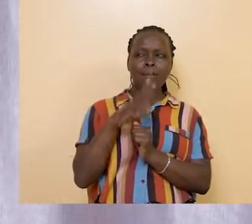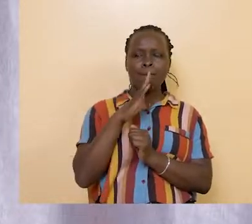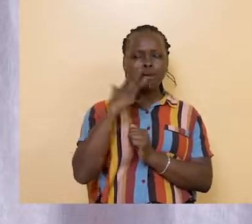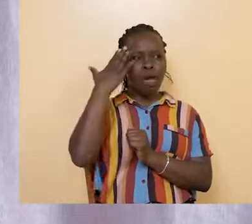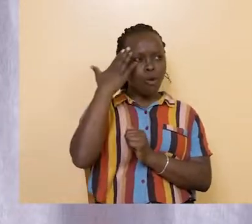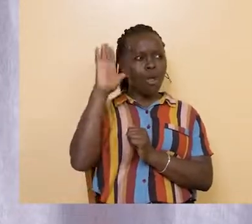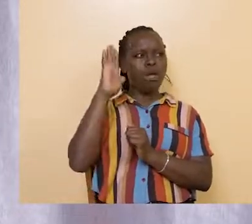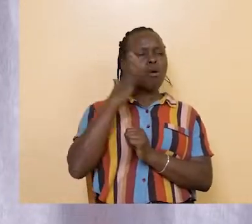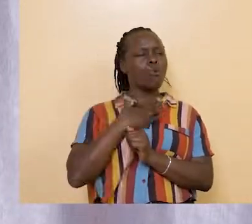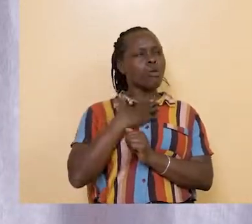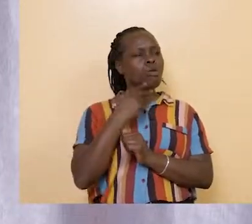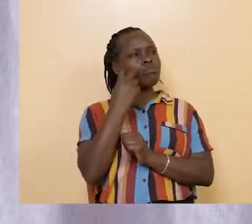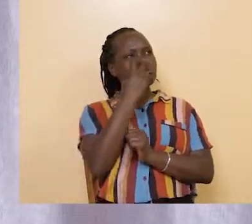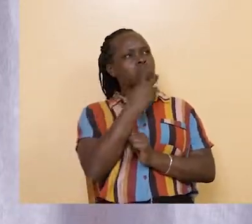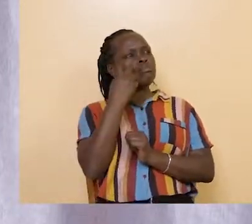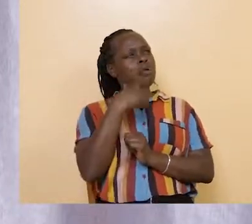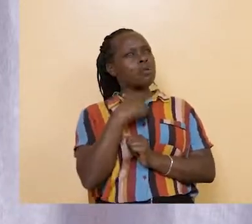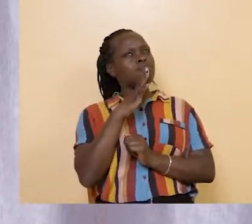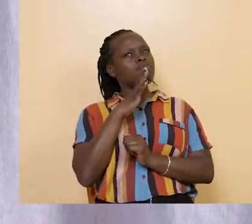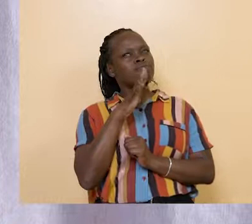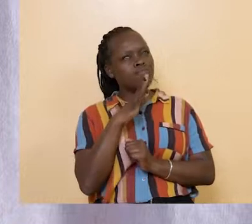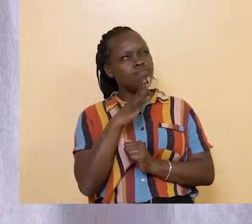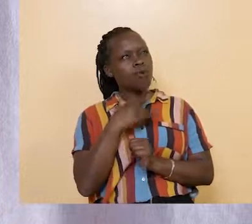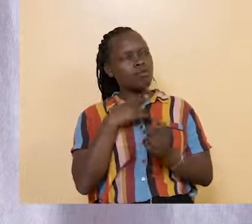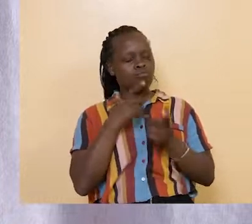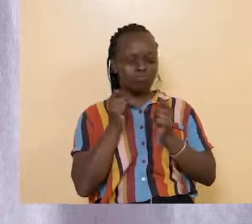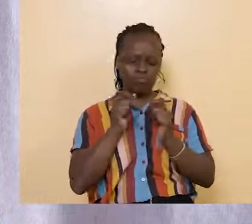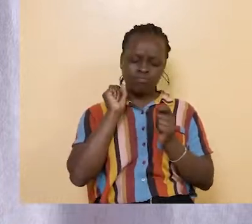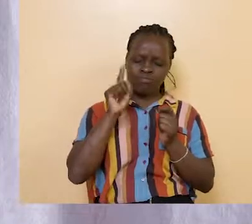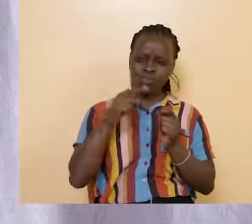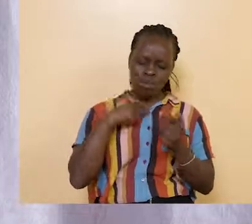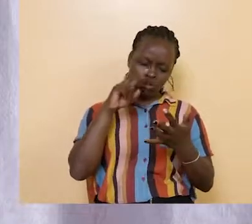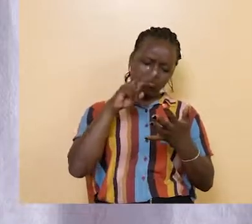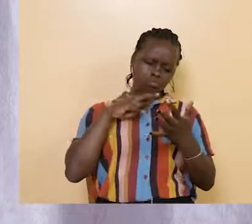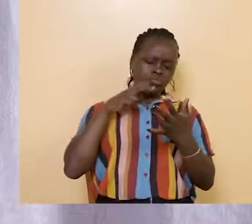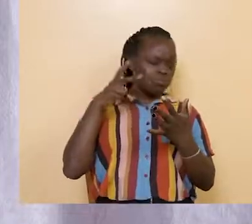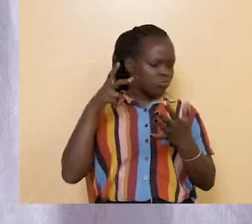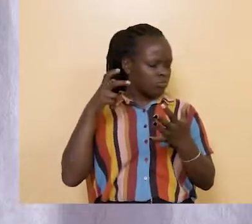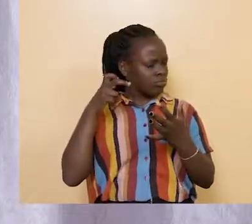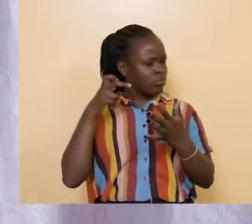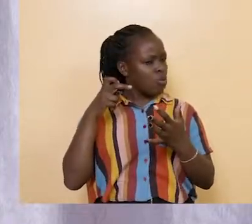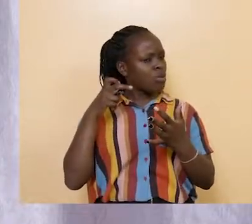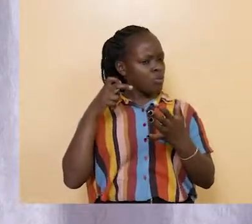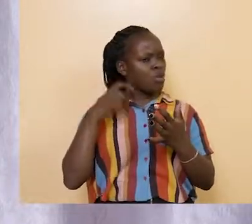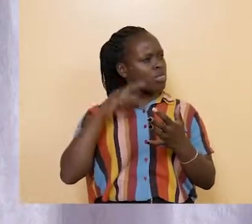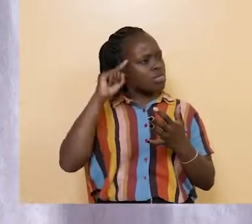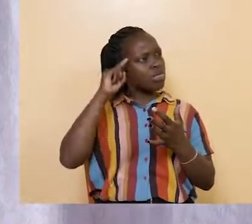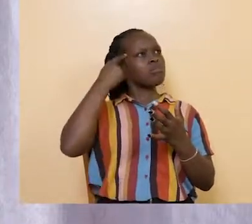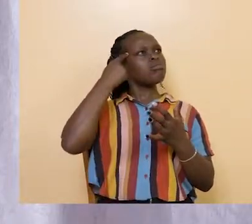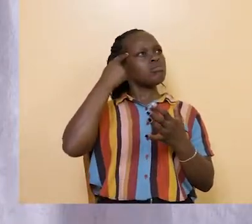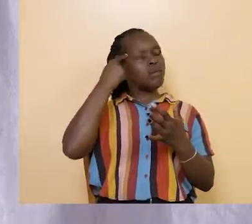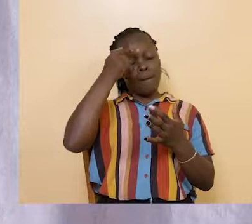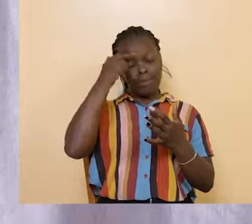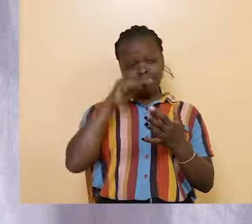aware of the words that we speak, the words we type, the words we read and even listen to, the words that we think,